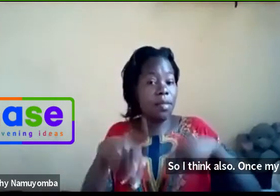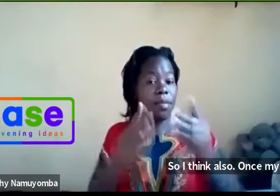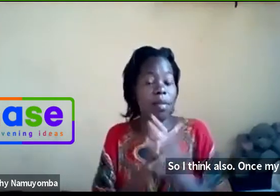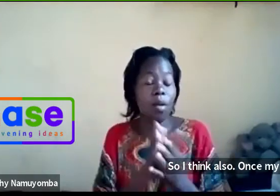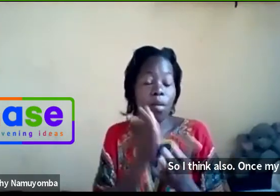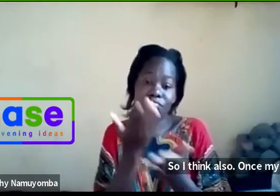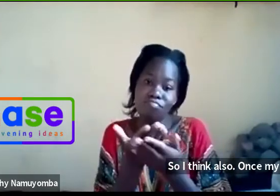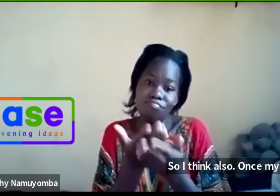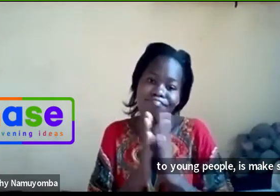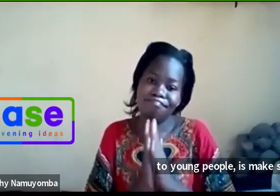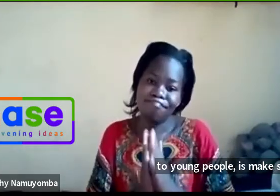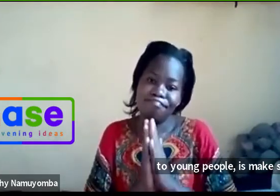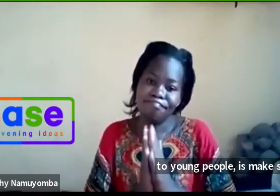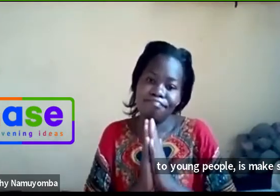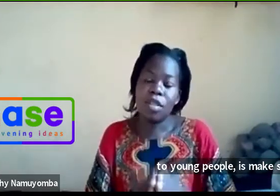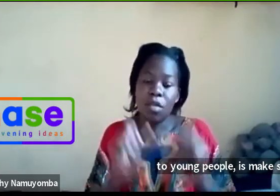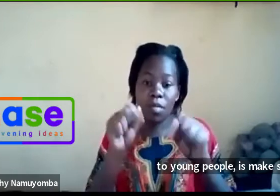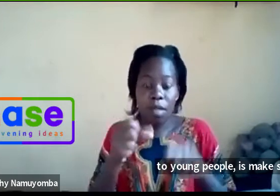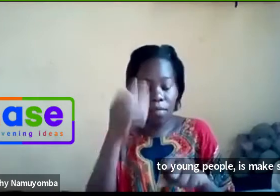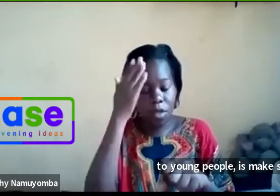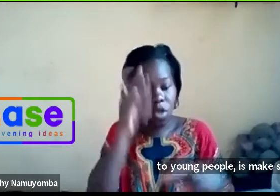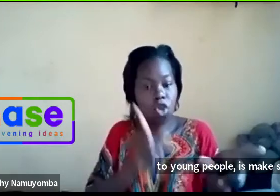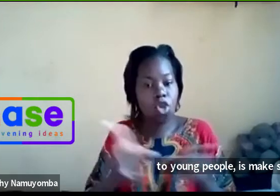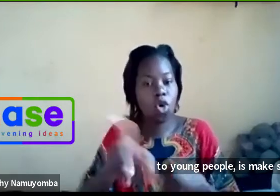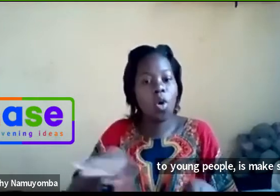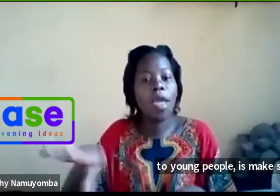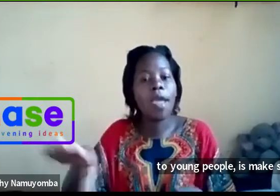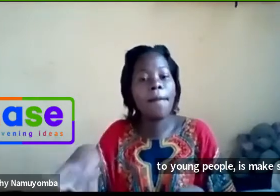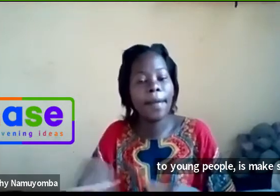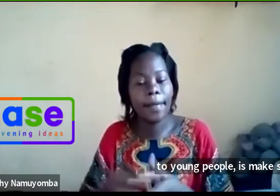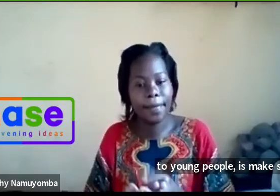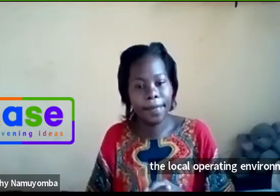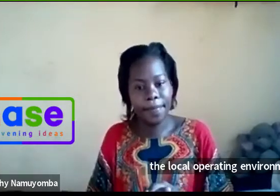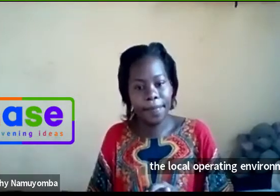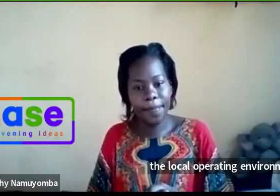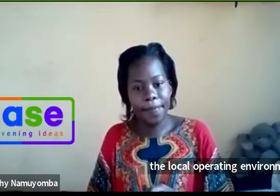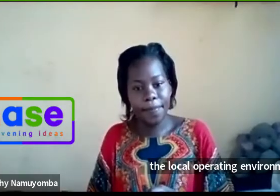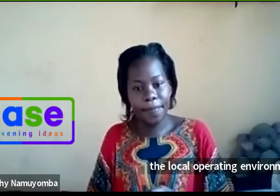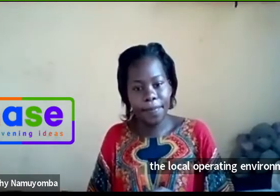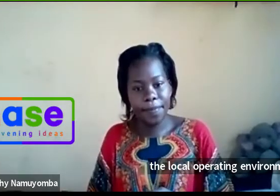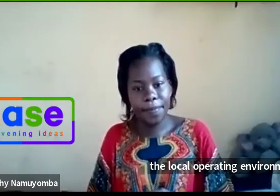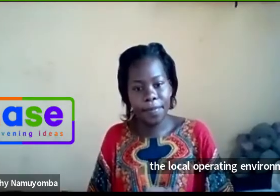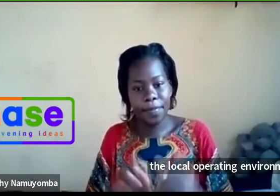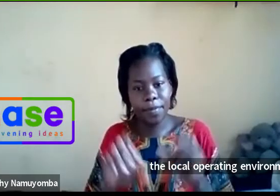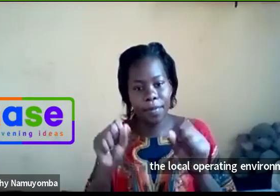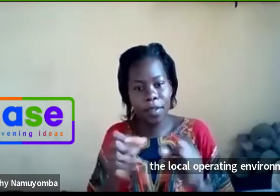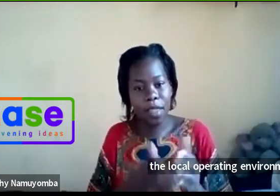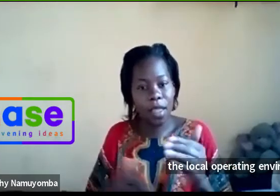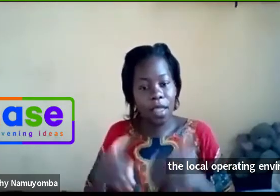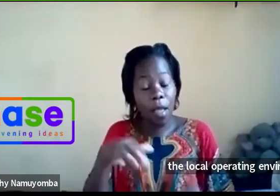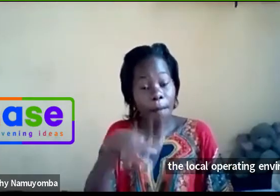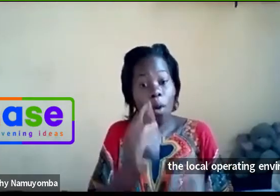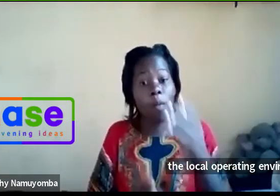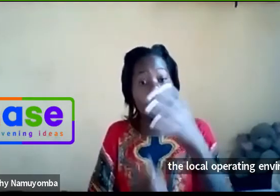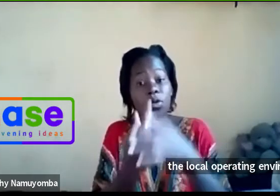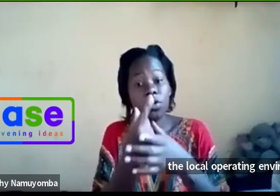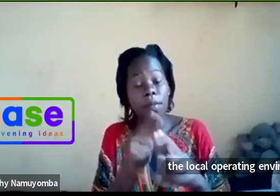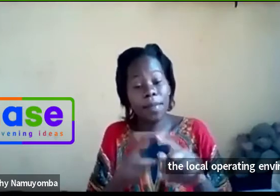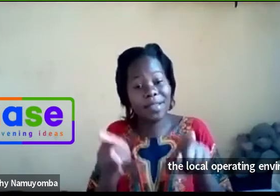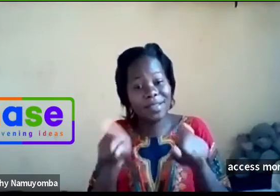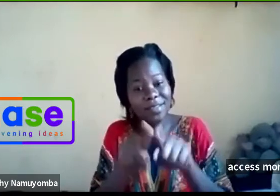within your local operating environment. Yeah, you're able to access more opportunities, but also there's a lot of free